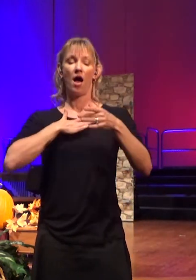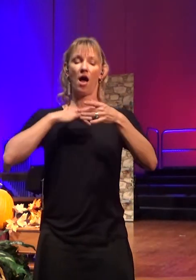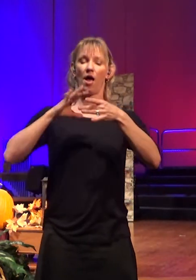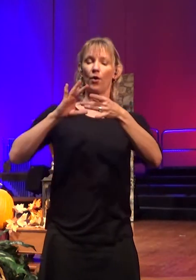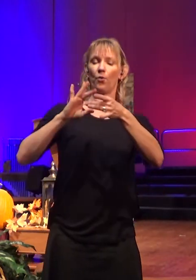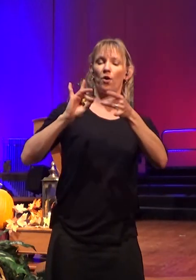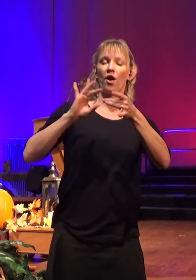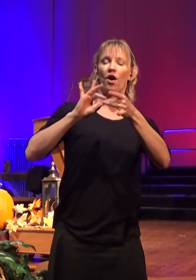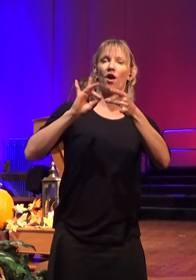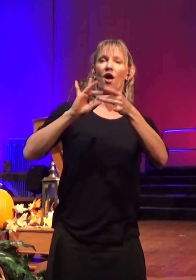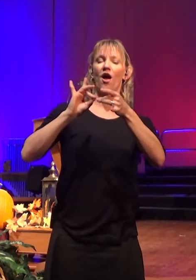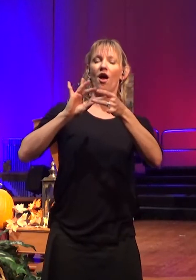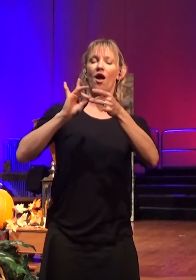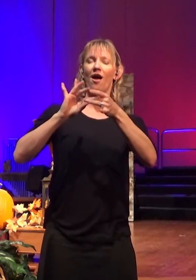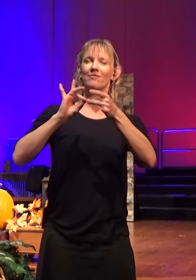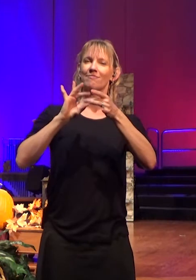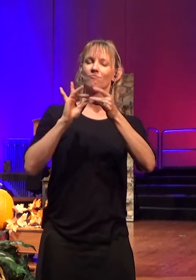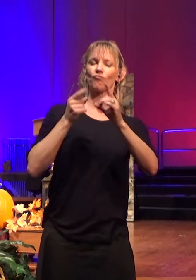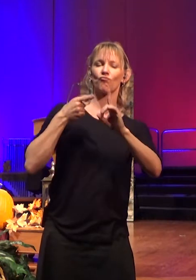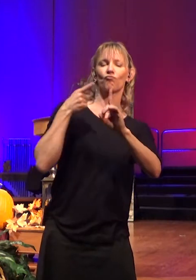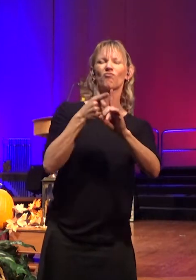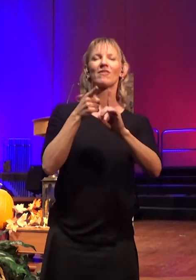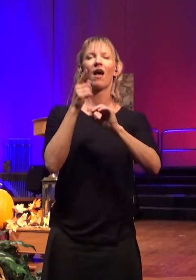of comfort